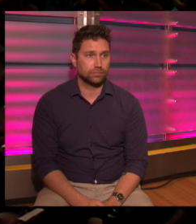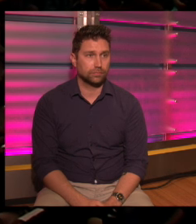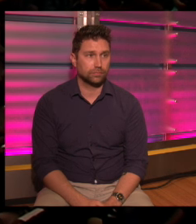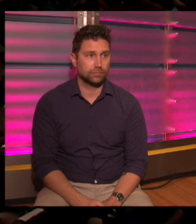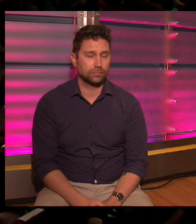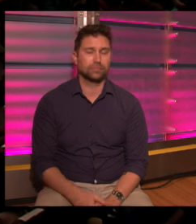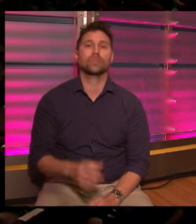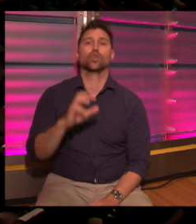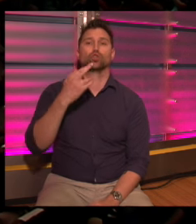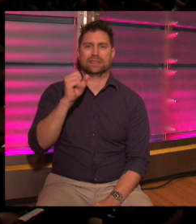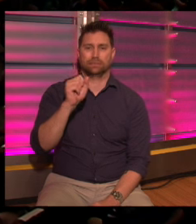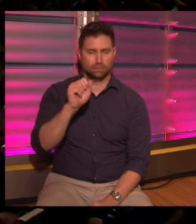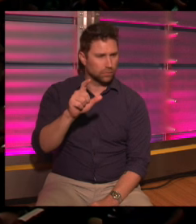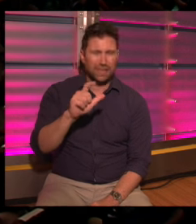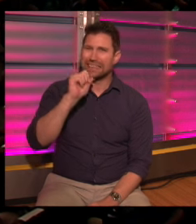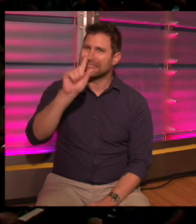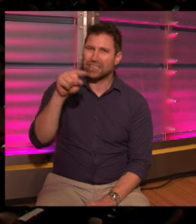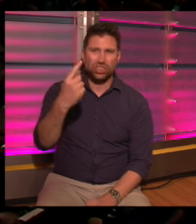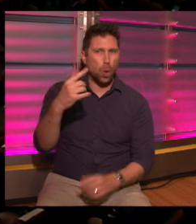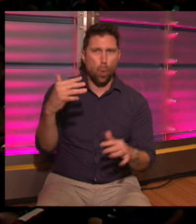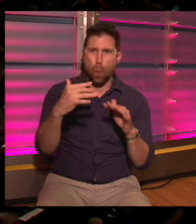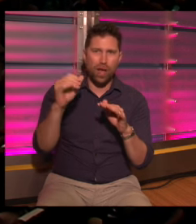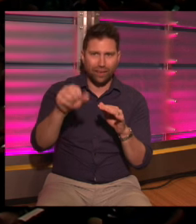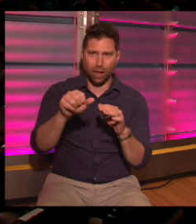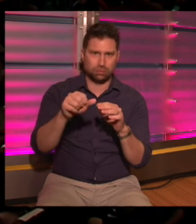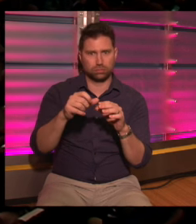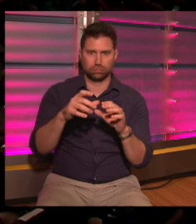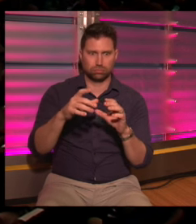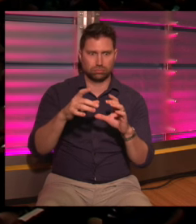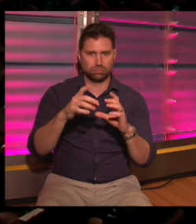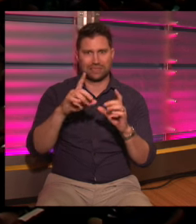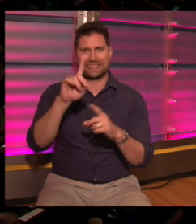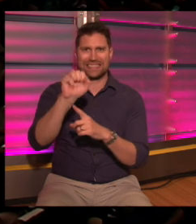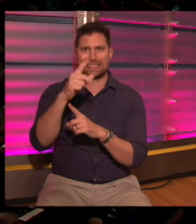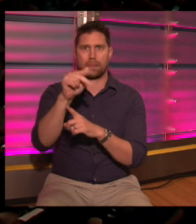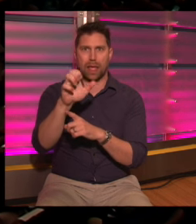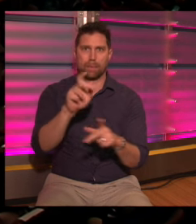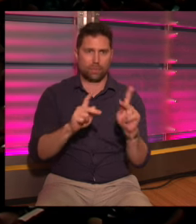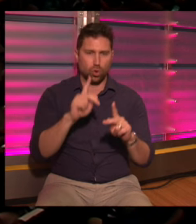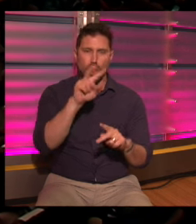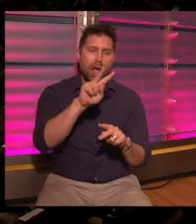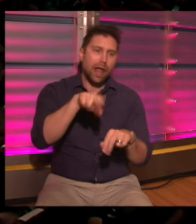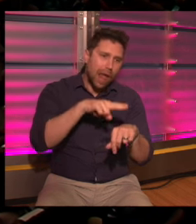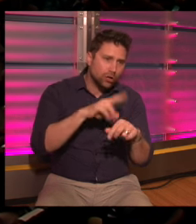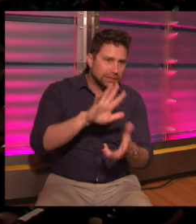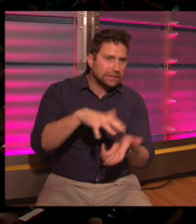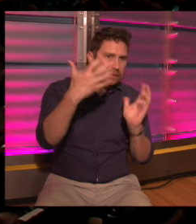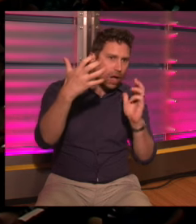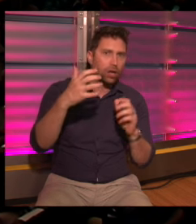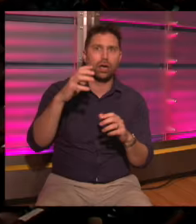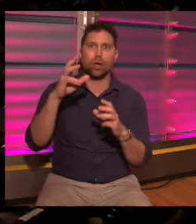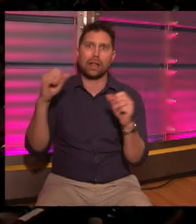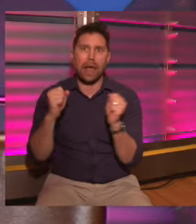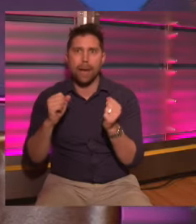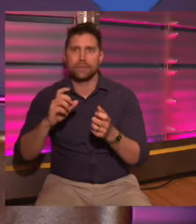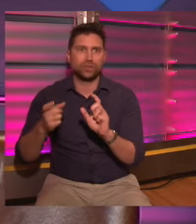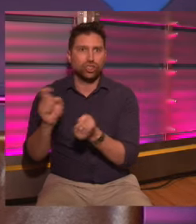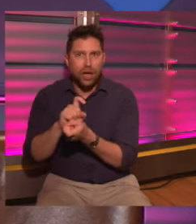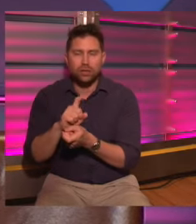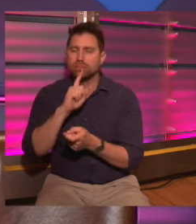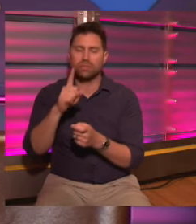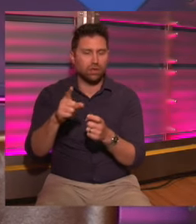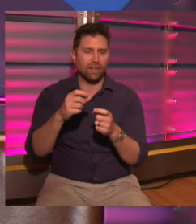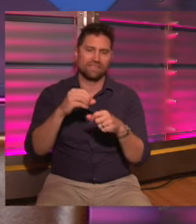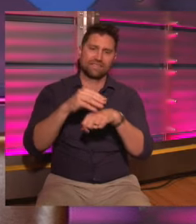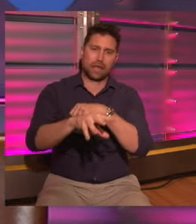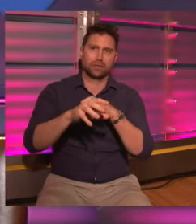It's not just war that can displace people. You're looking at issues like natural disaster, climate change, a lot of different things that are affecting displacement